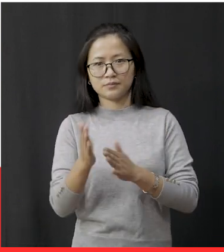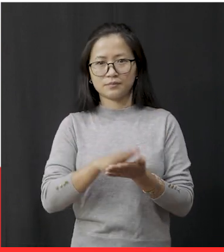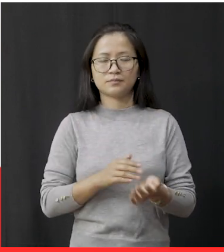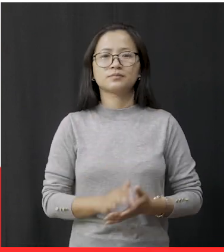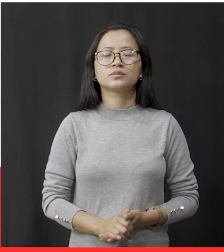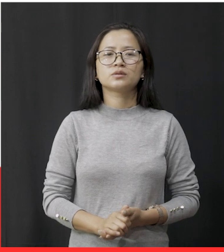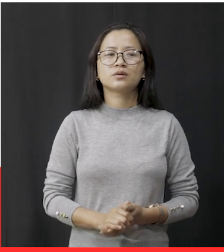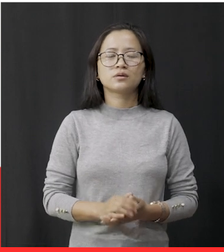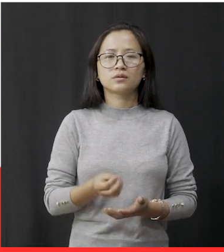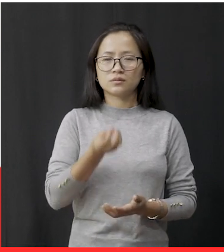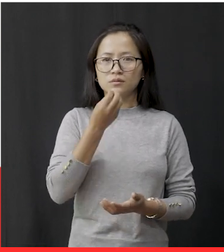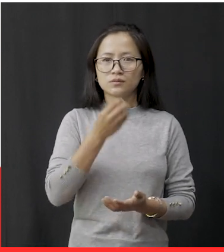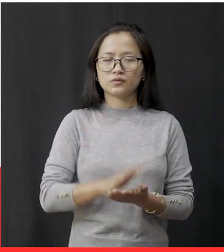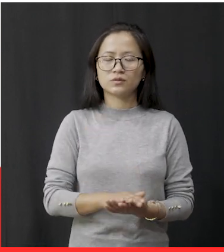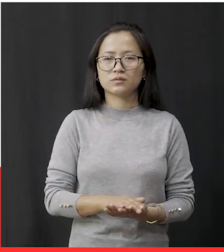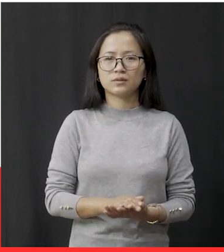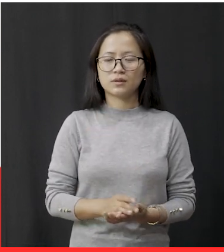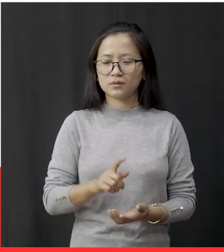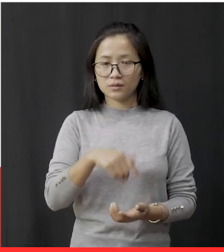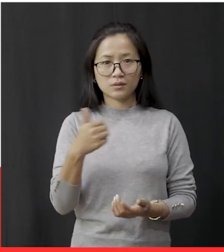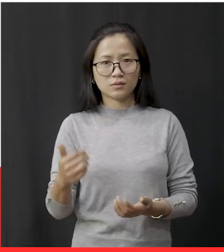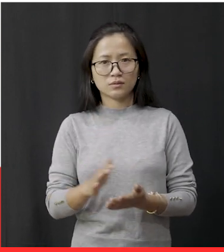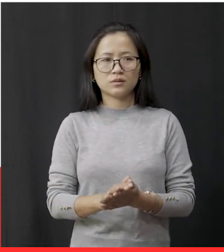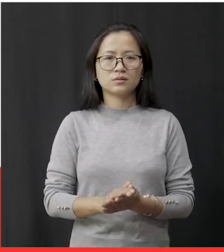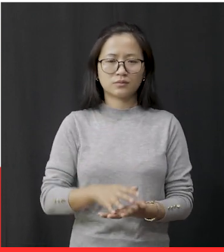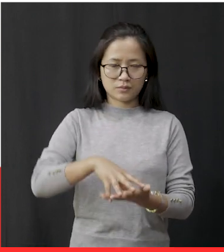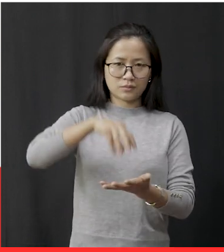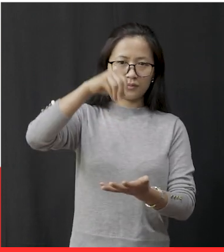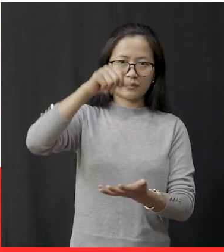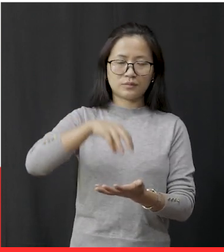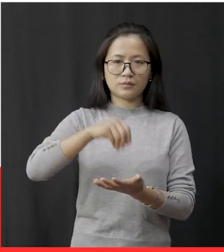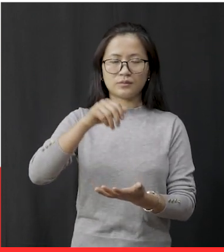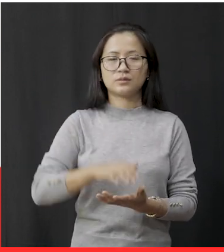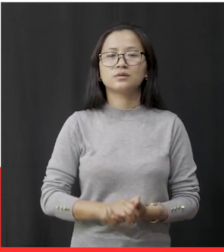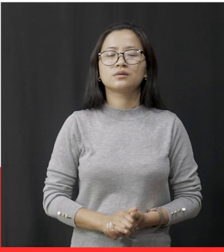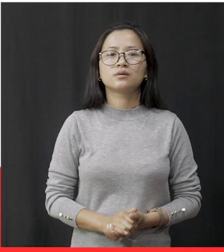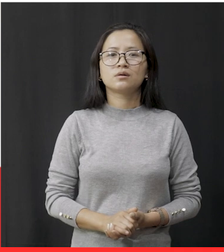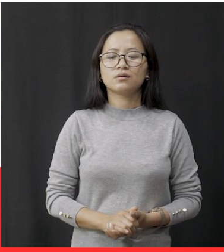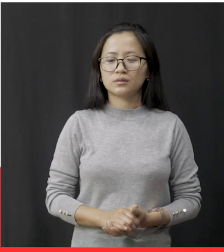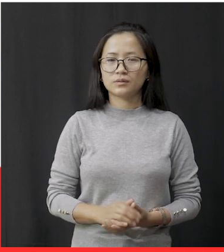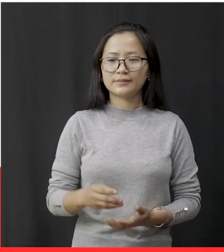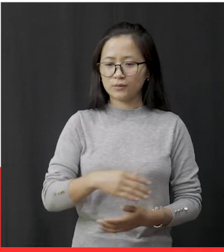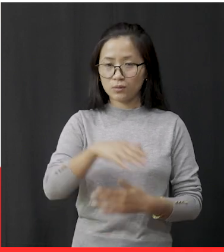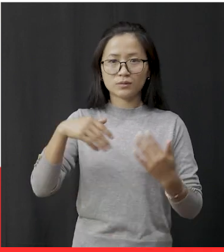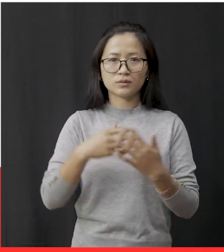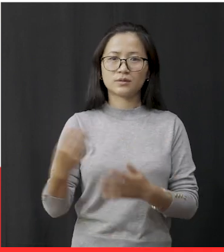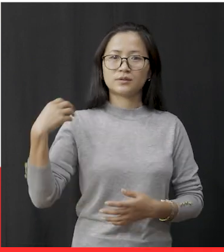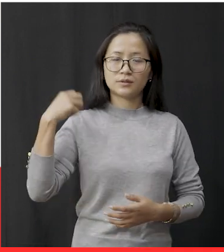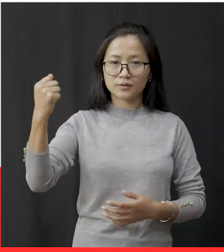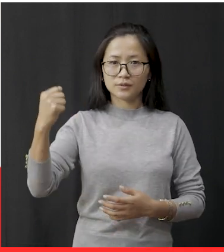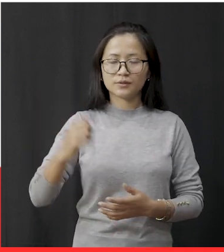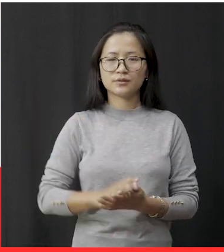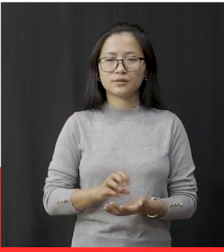food we call roti, and here, over here, this one we call rice. Now these are energy giving